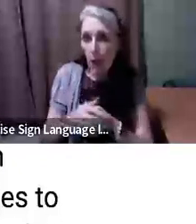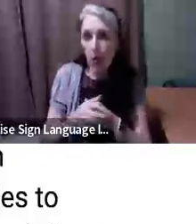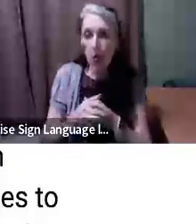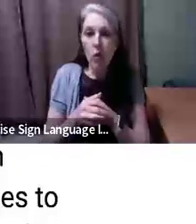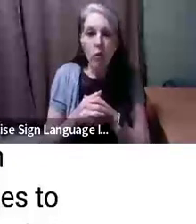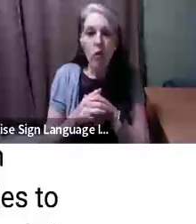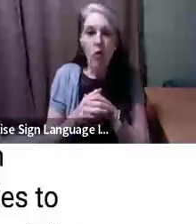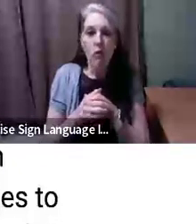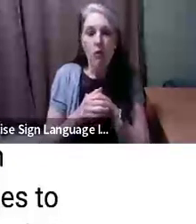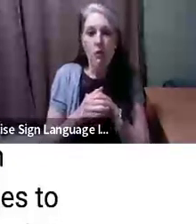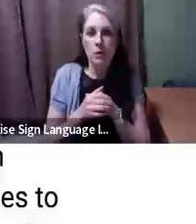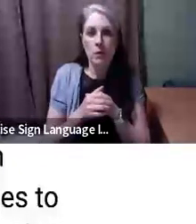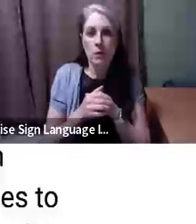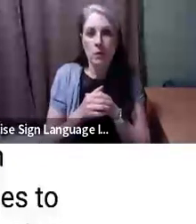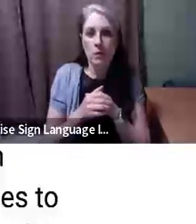to